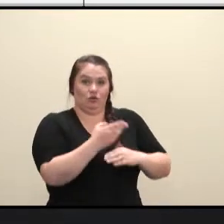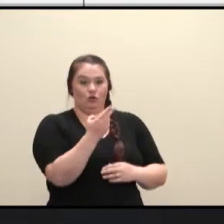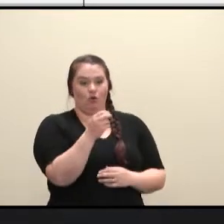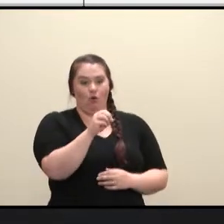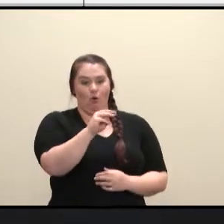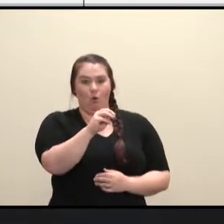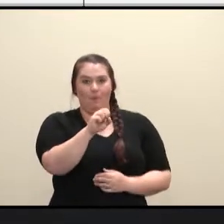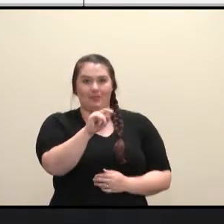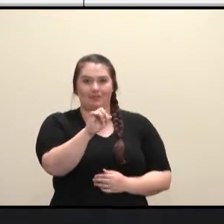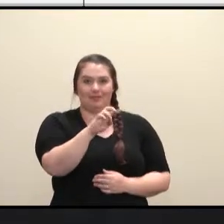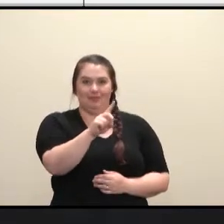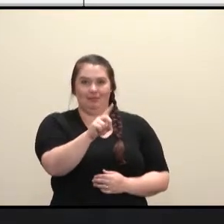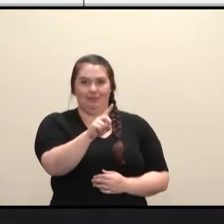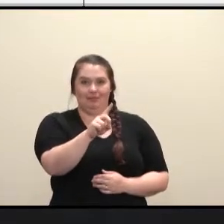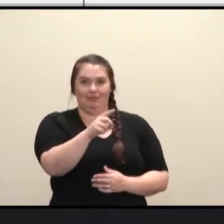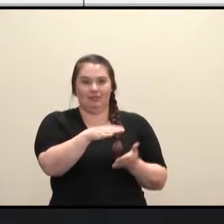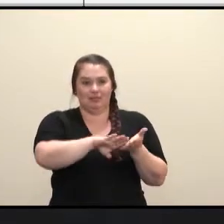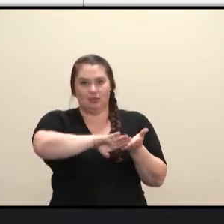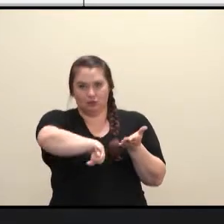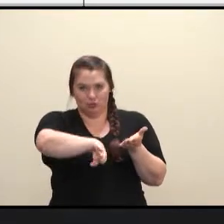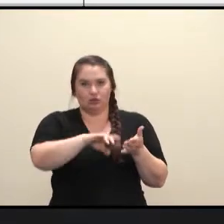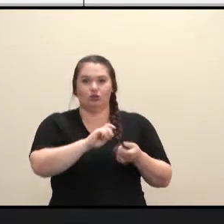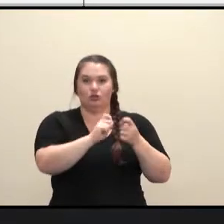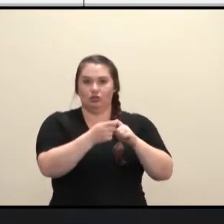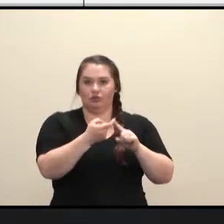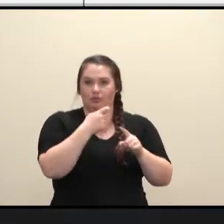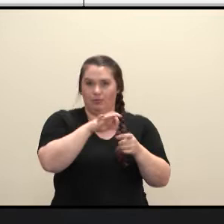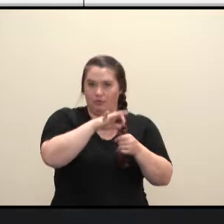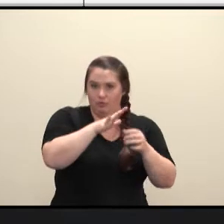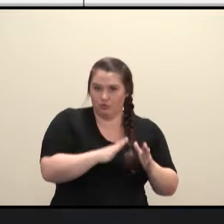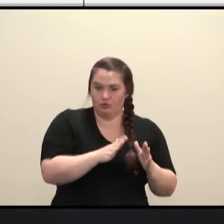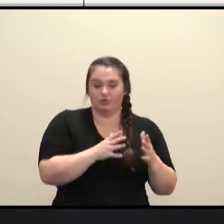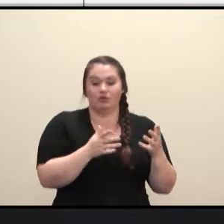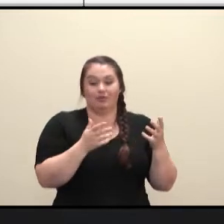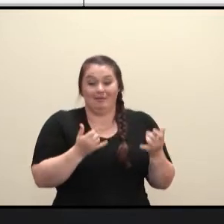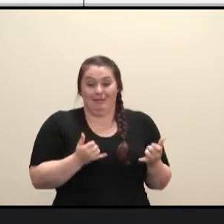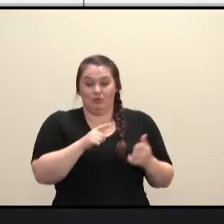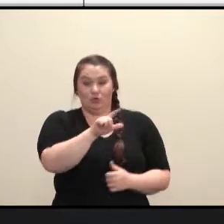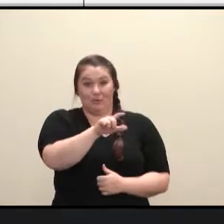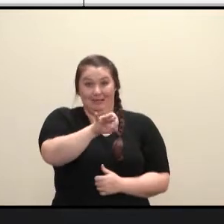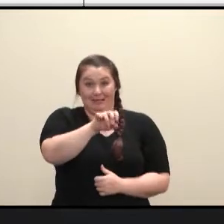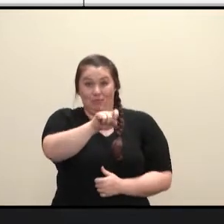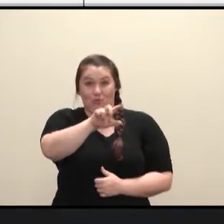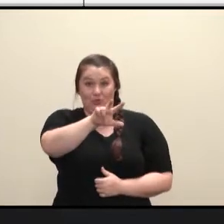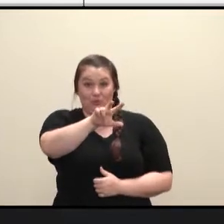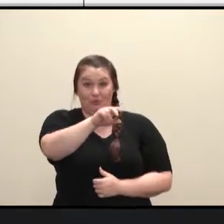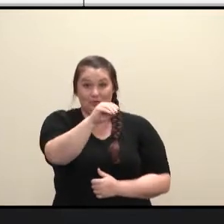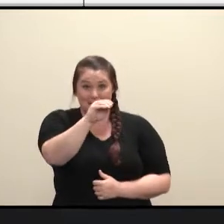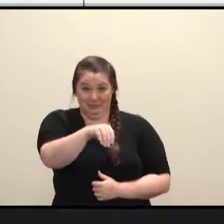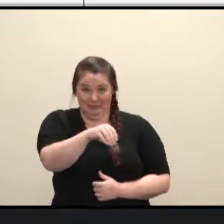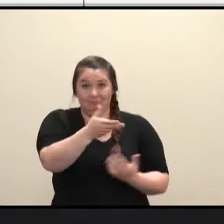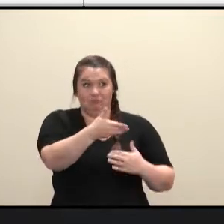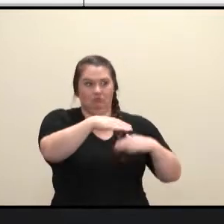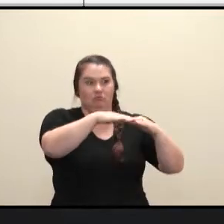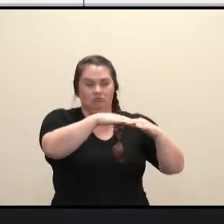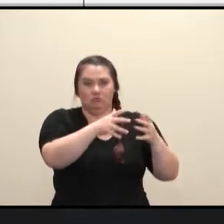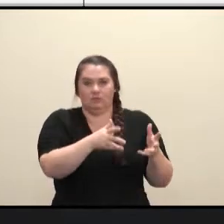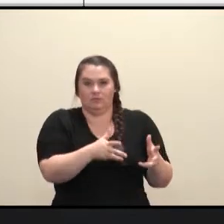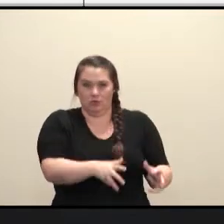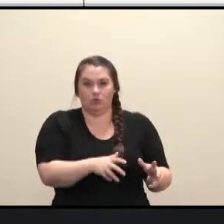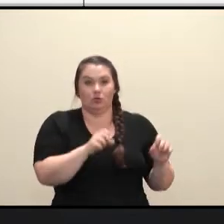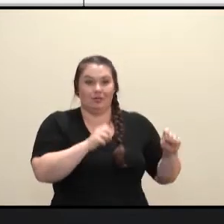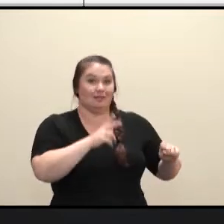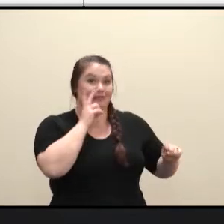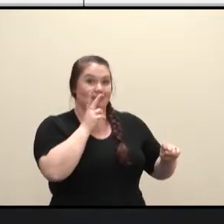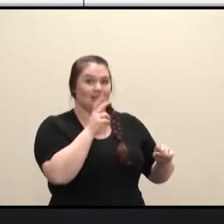exemption was changed by the voters, and so it's at 29.3% right now. You can see what those net